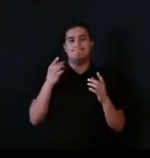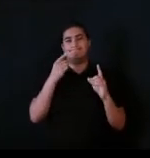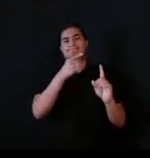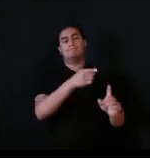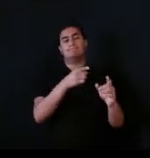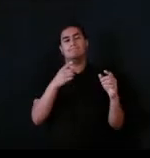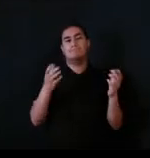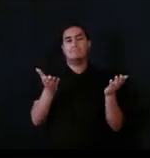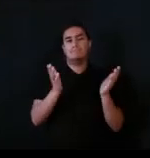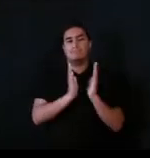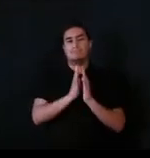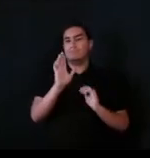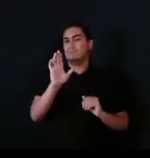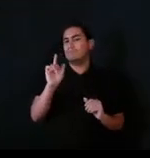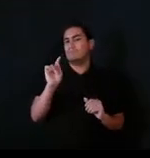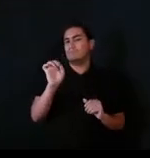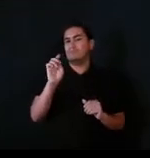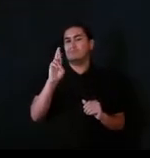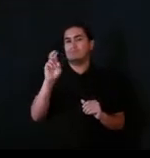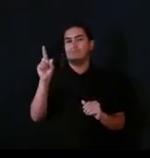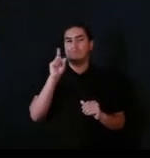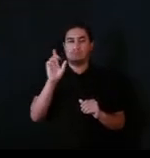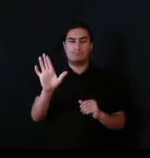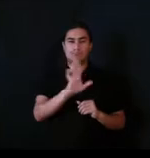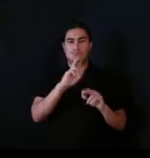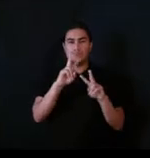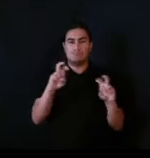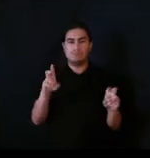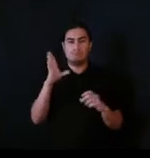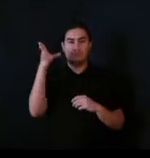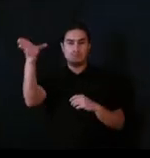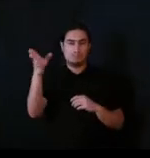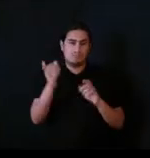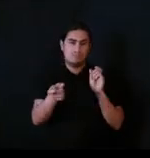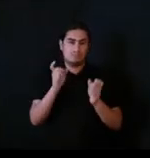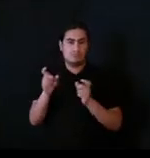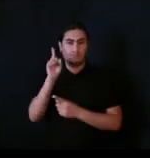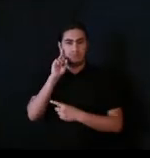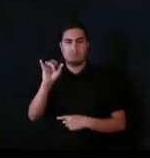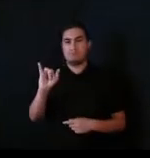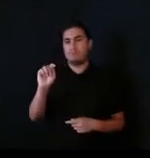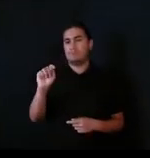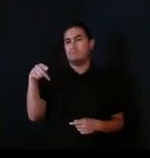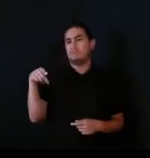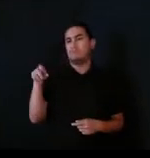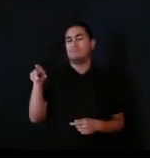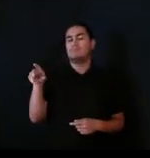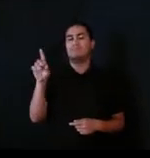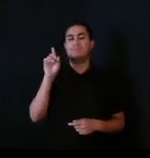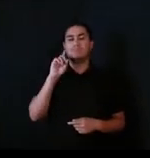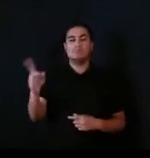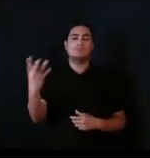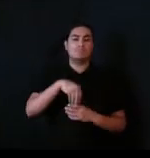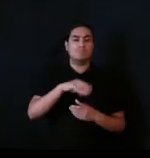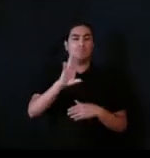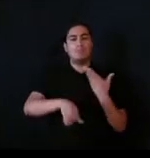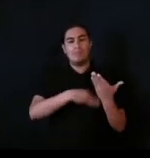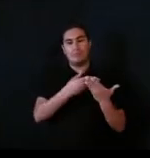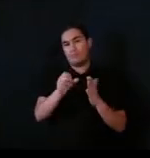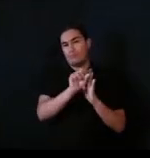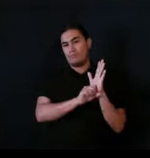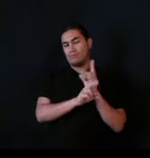asks caltrans as part of this assessment and in future iterations of the itsp to include all state highways that are